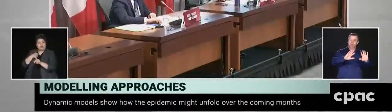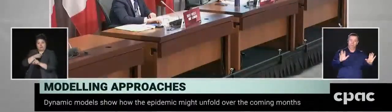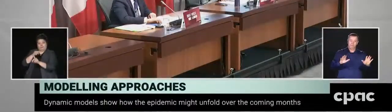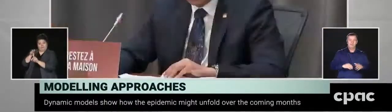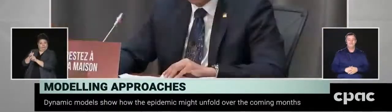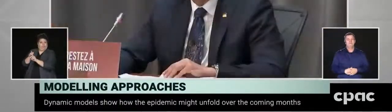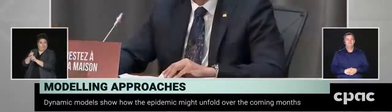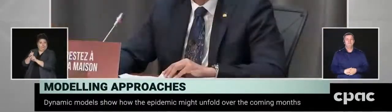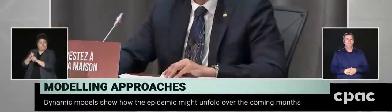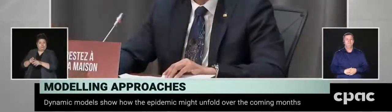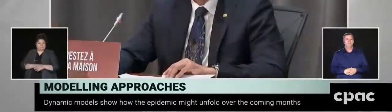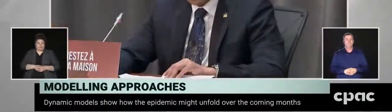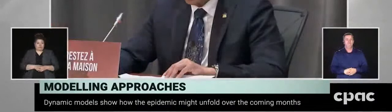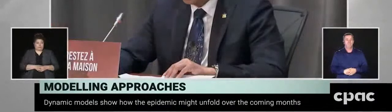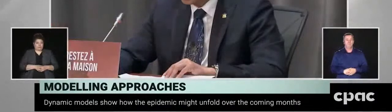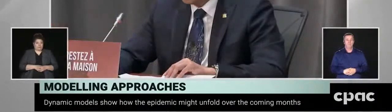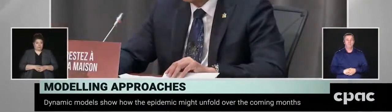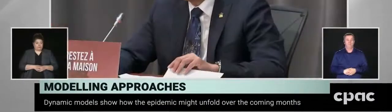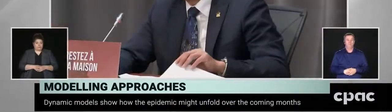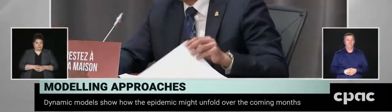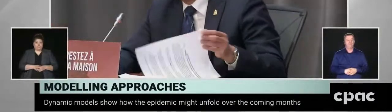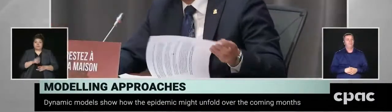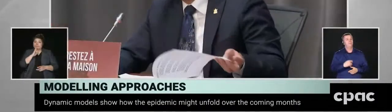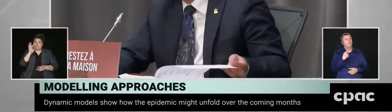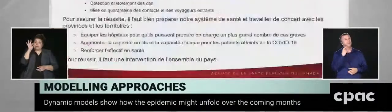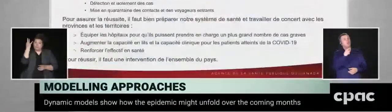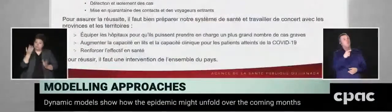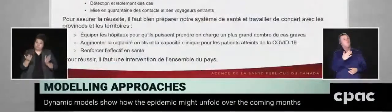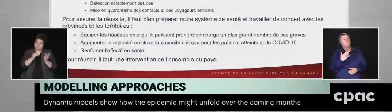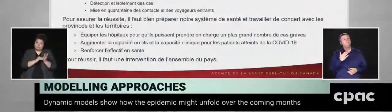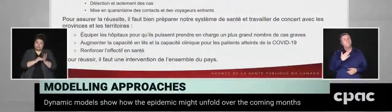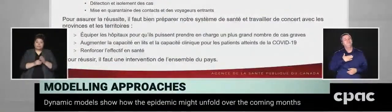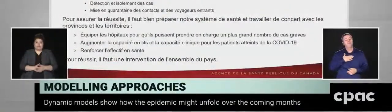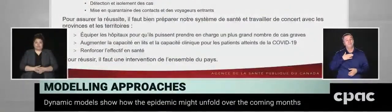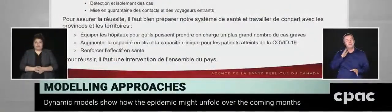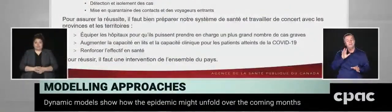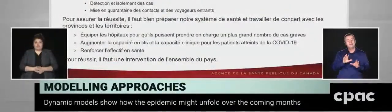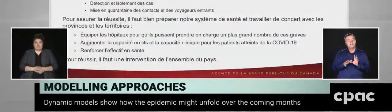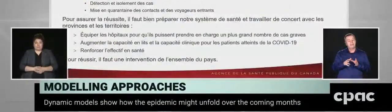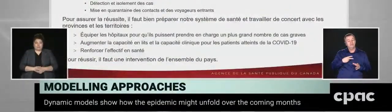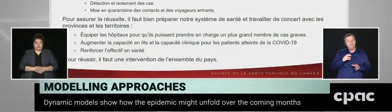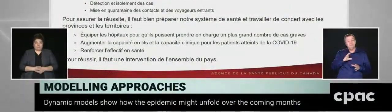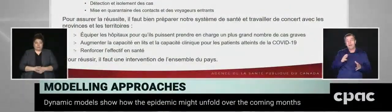Diapositive 17. C'est quoi notre stratégie? Diapositive 18.